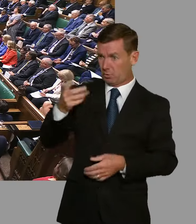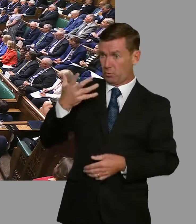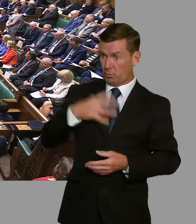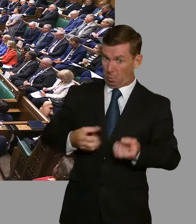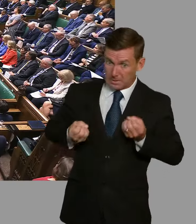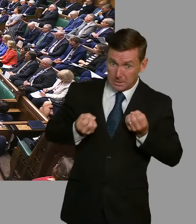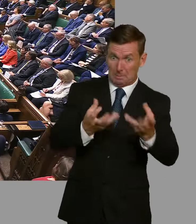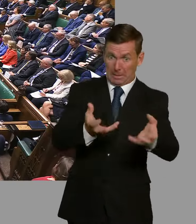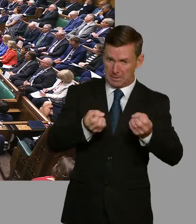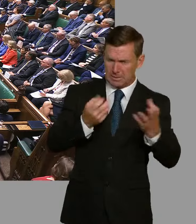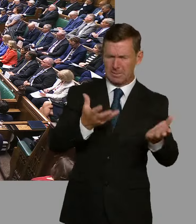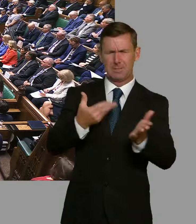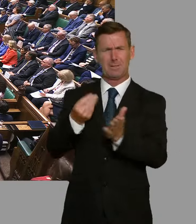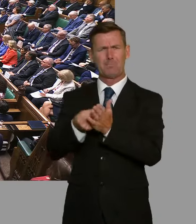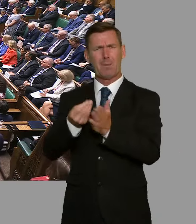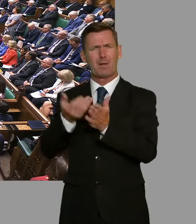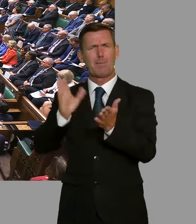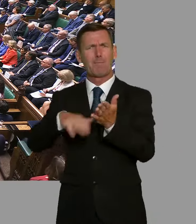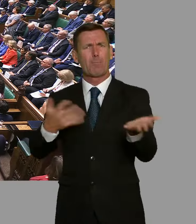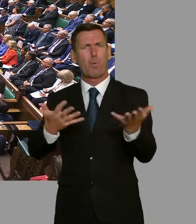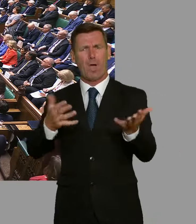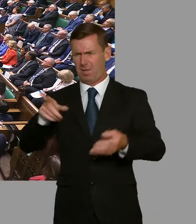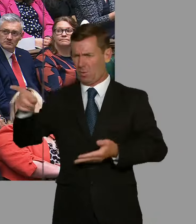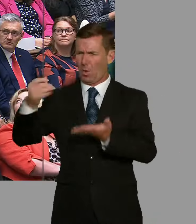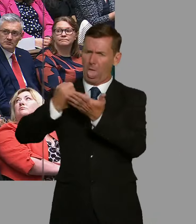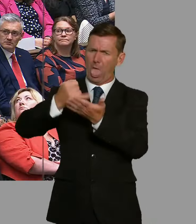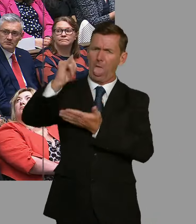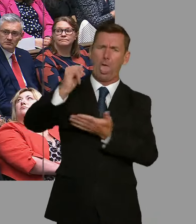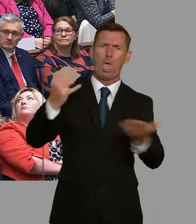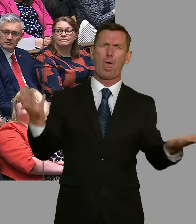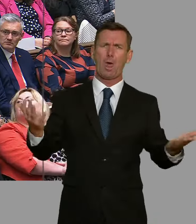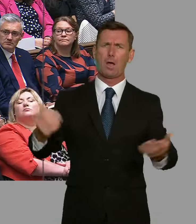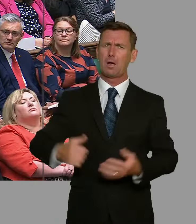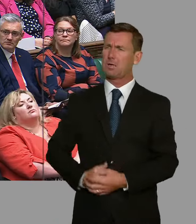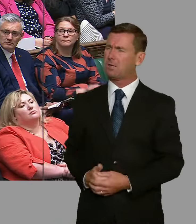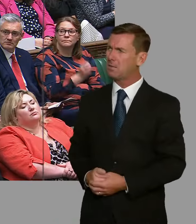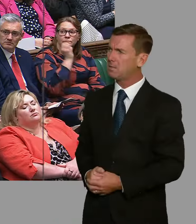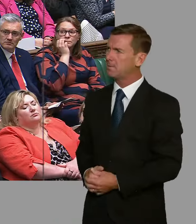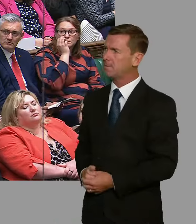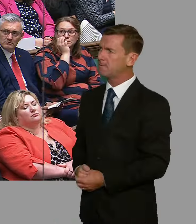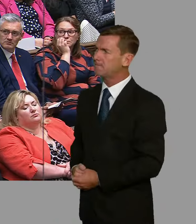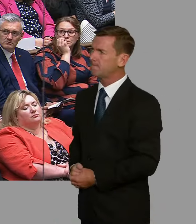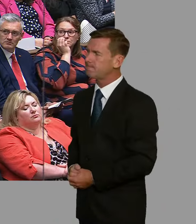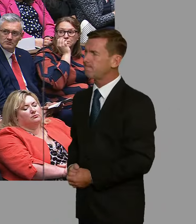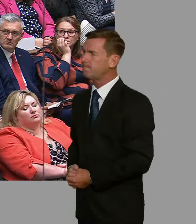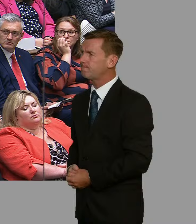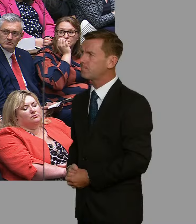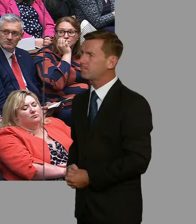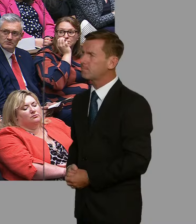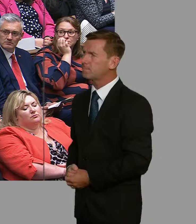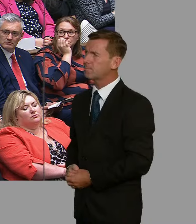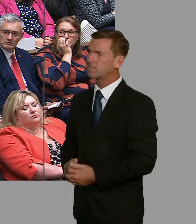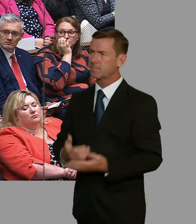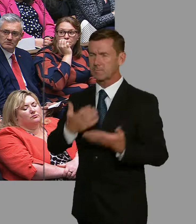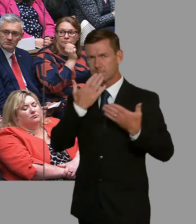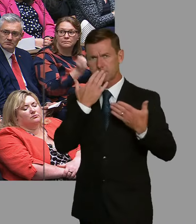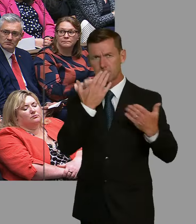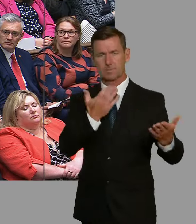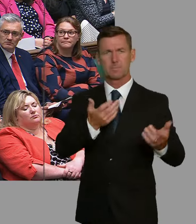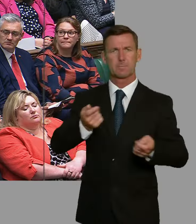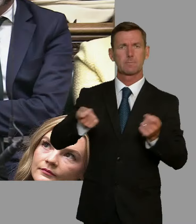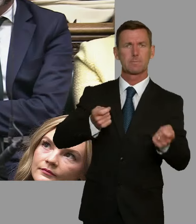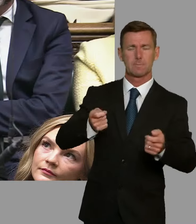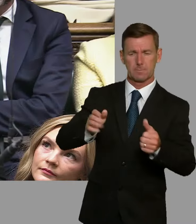Fleet. Thank you, Mr Speaker. The first constituent to reach out to me was a brave bowls-over